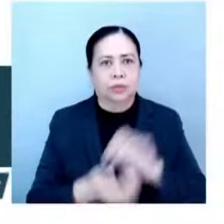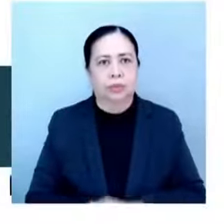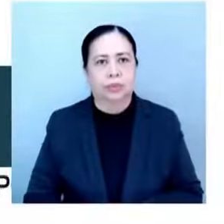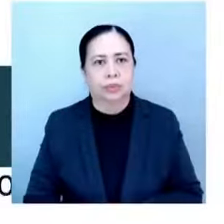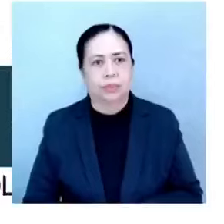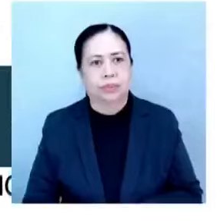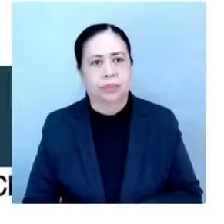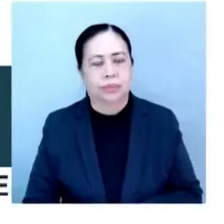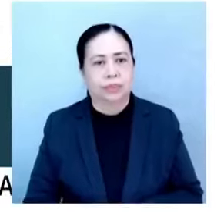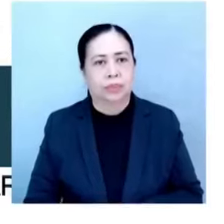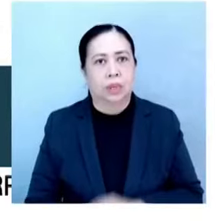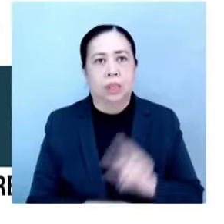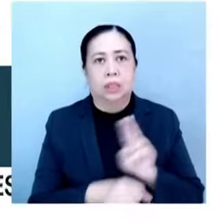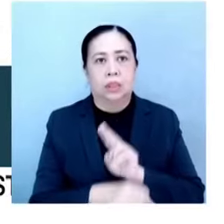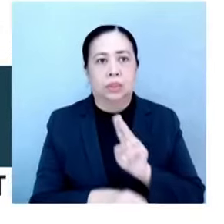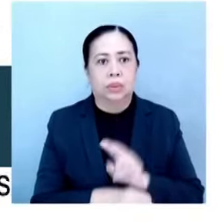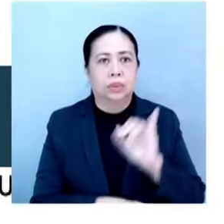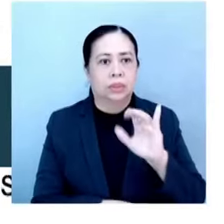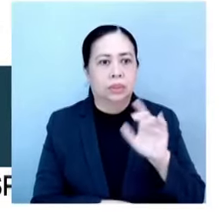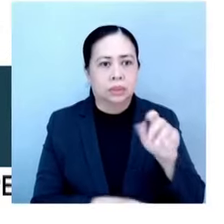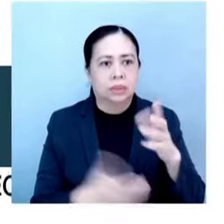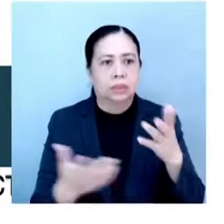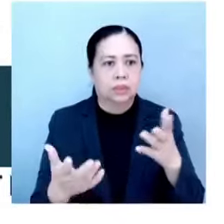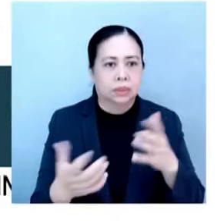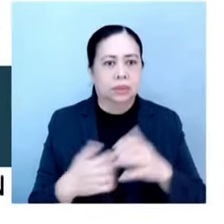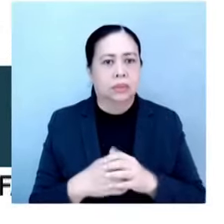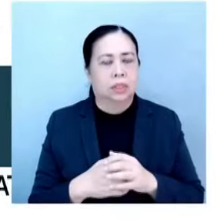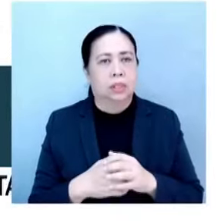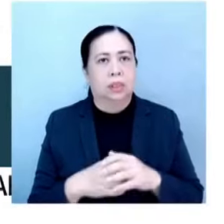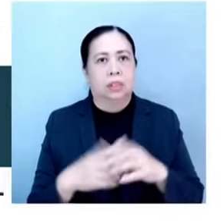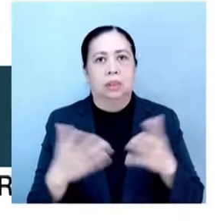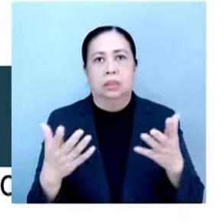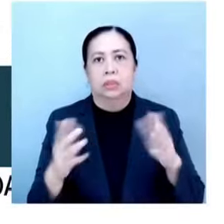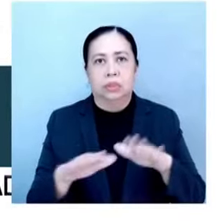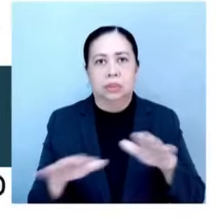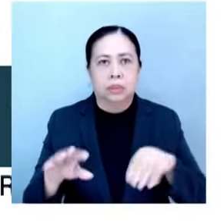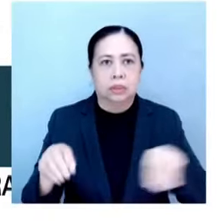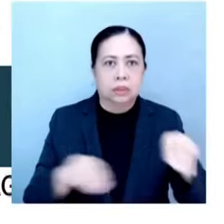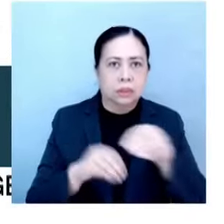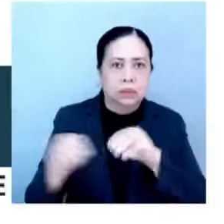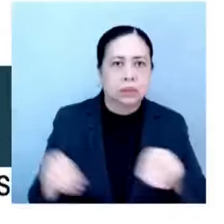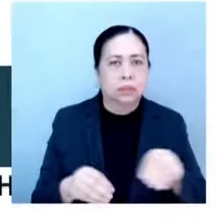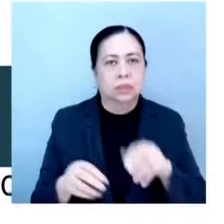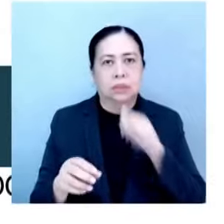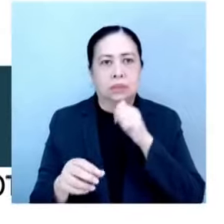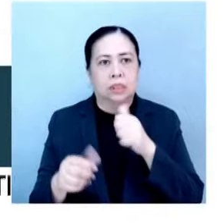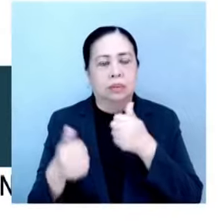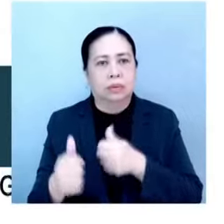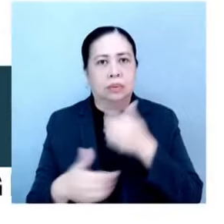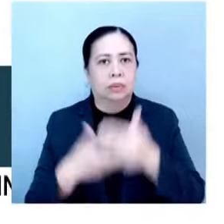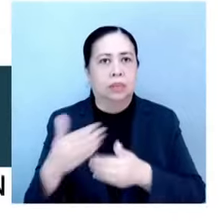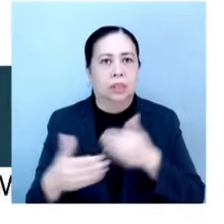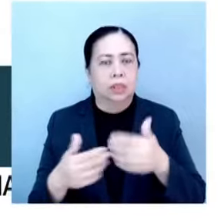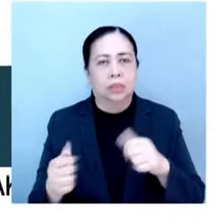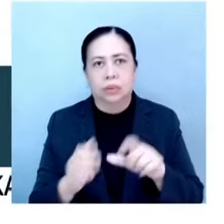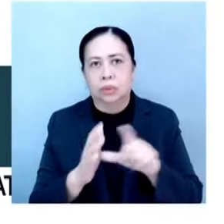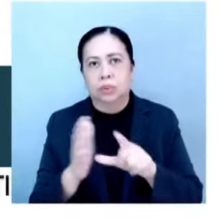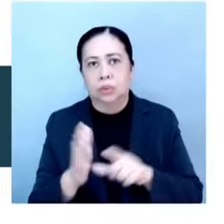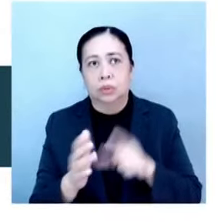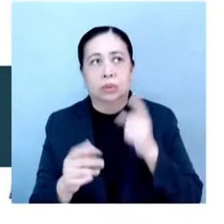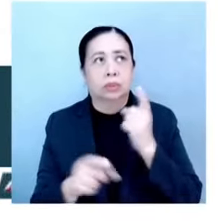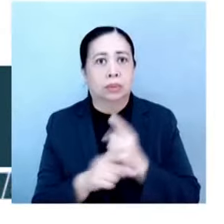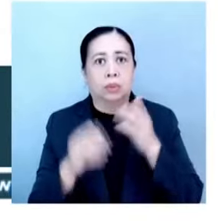They use ICT, the children are being traded, and then they're not following the process set forth by law for proper adoption.